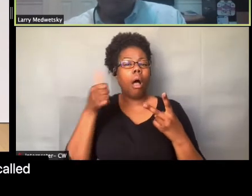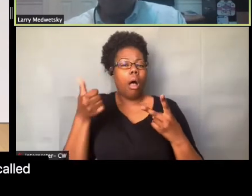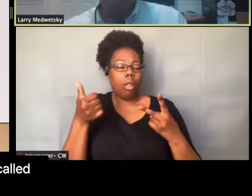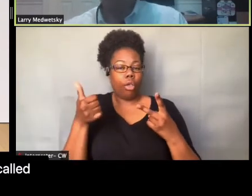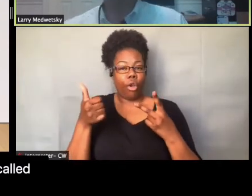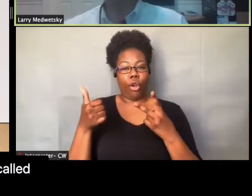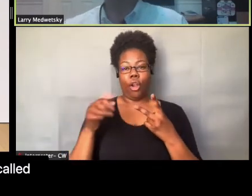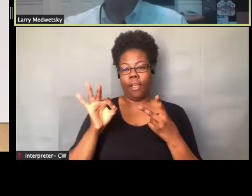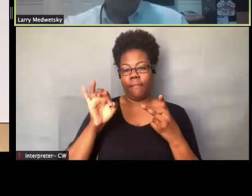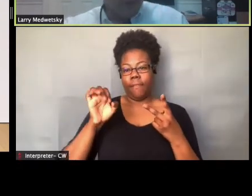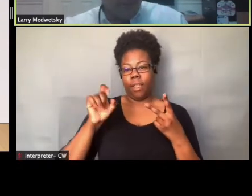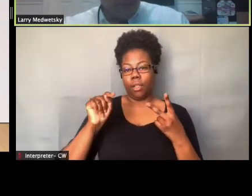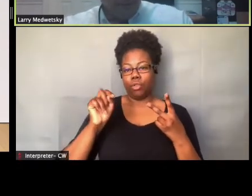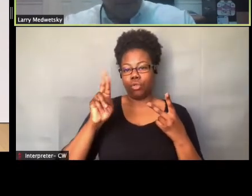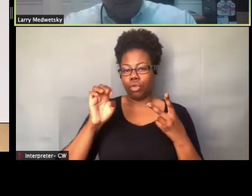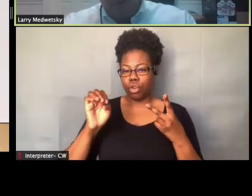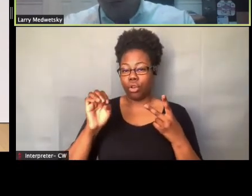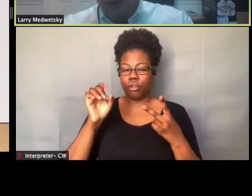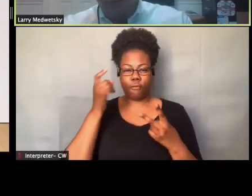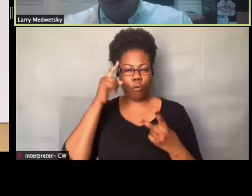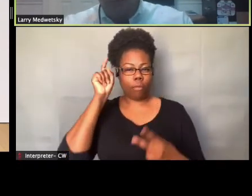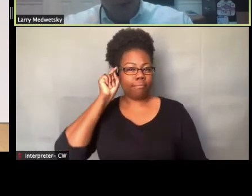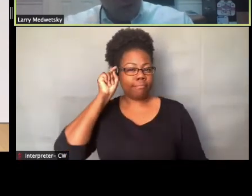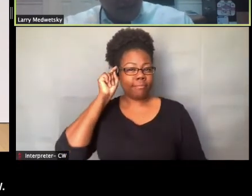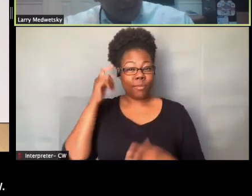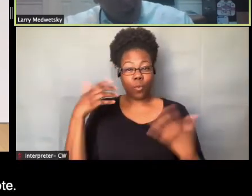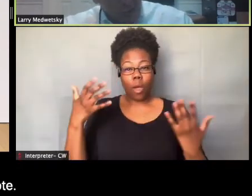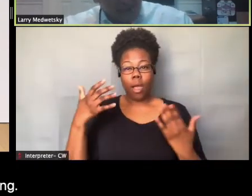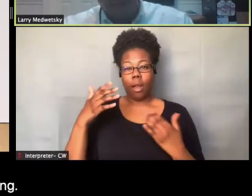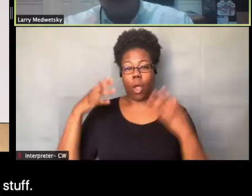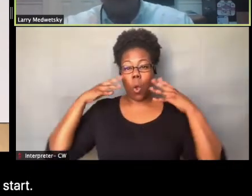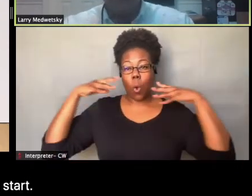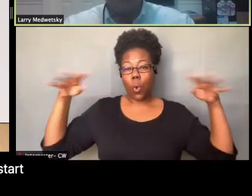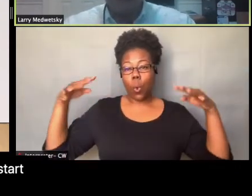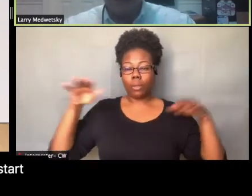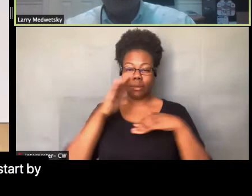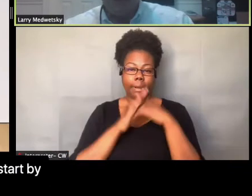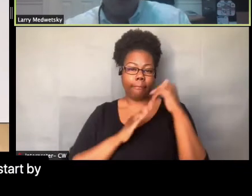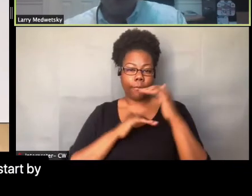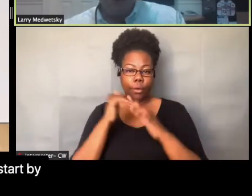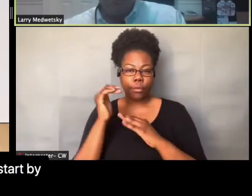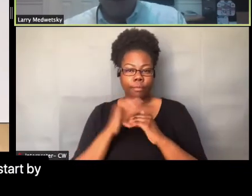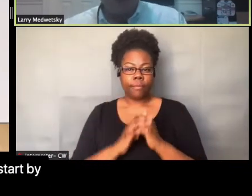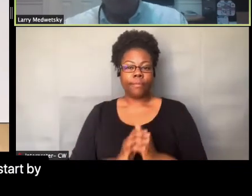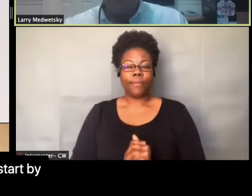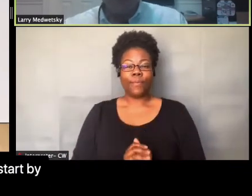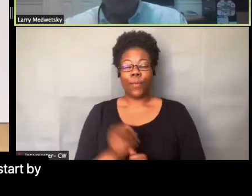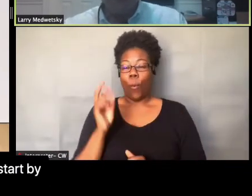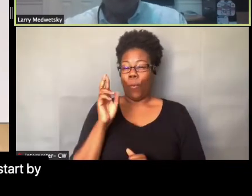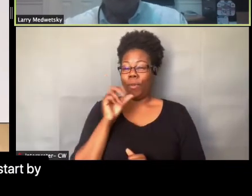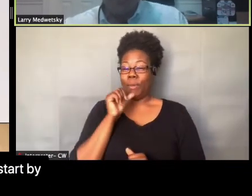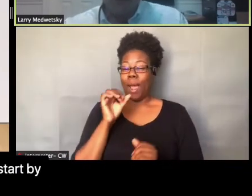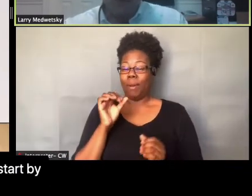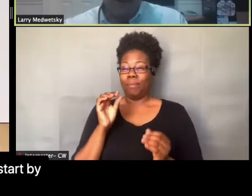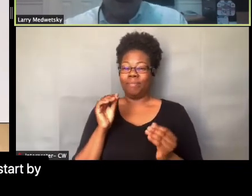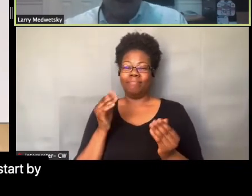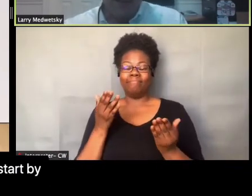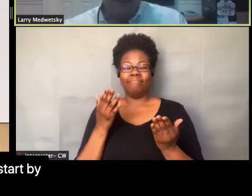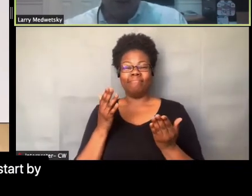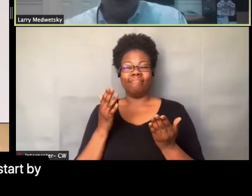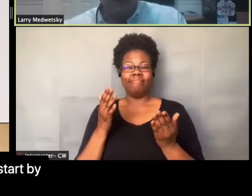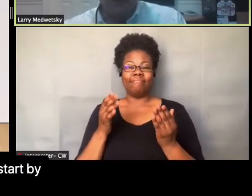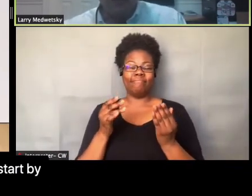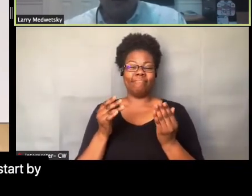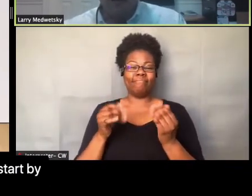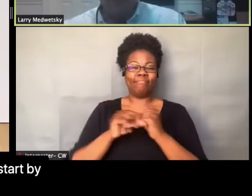And sometimes, for example, and hopefully I'm not promoting Starbucks by saying this, but it's anywhere like